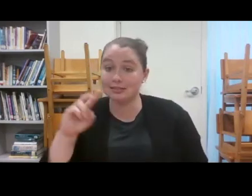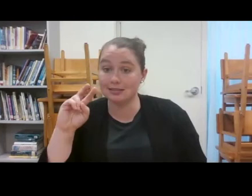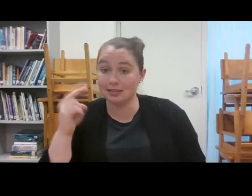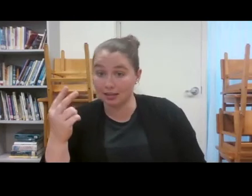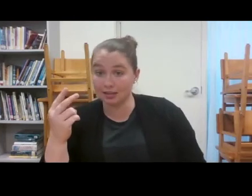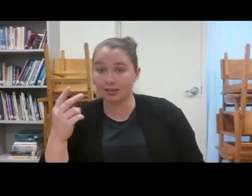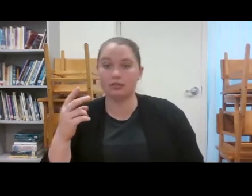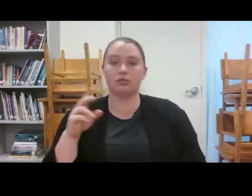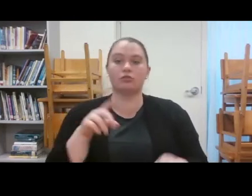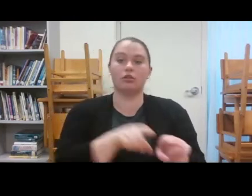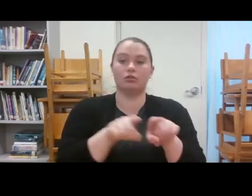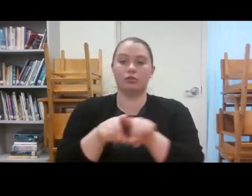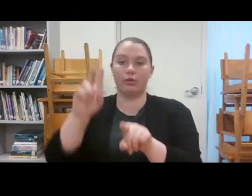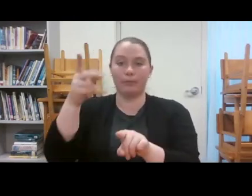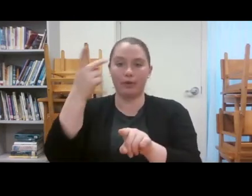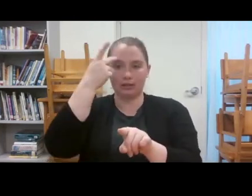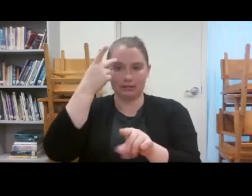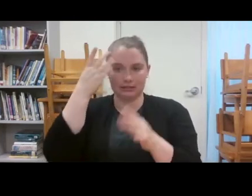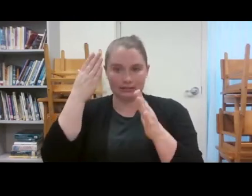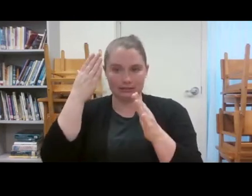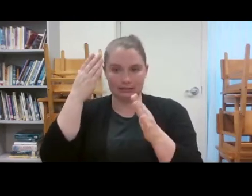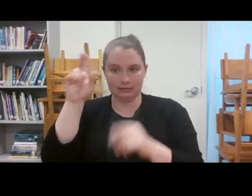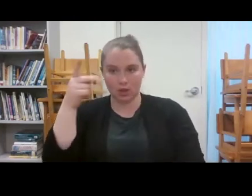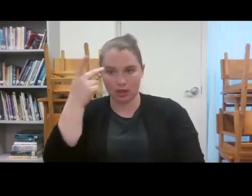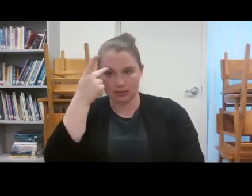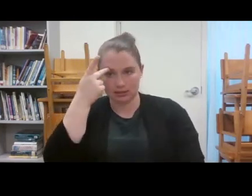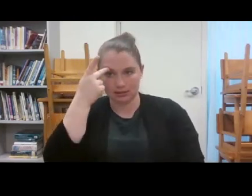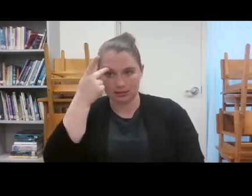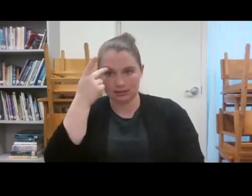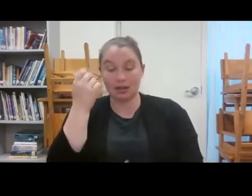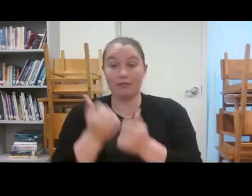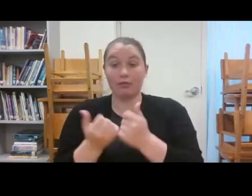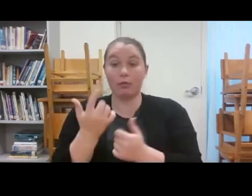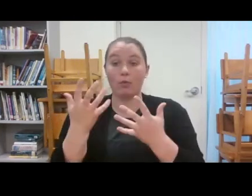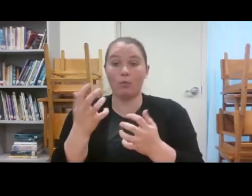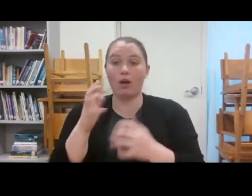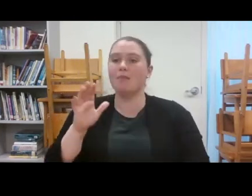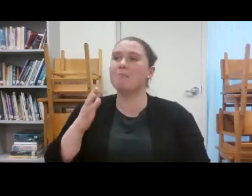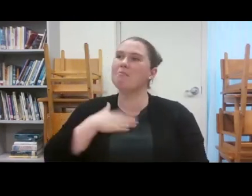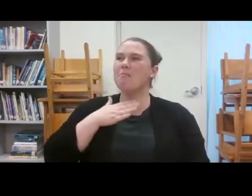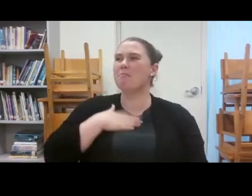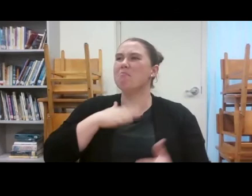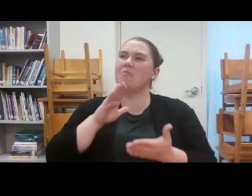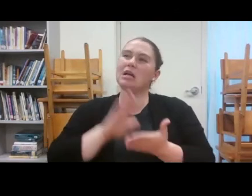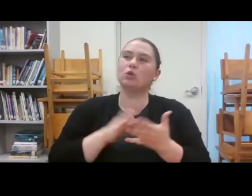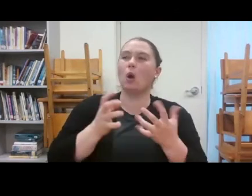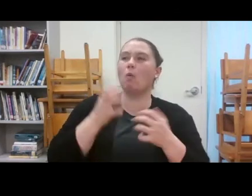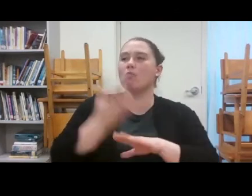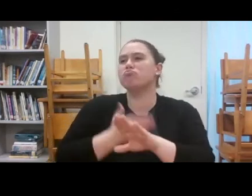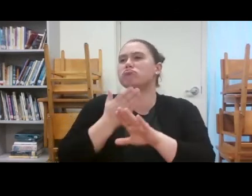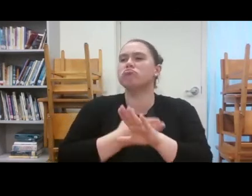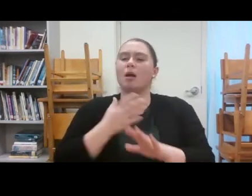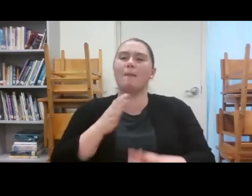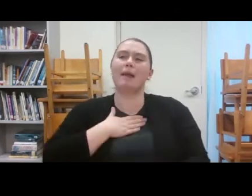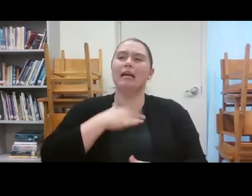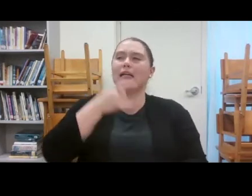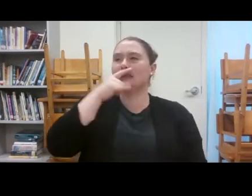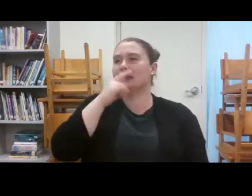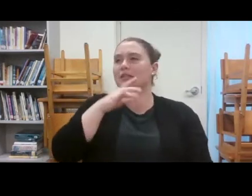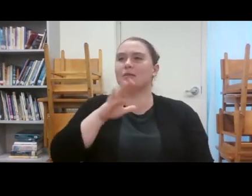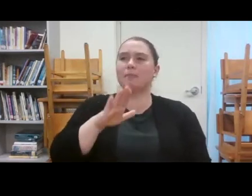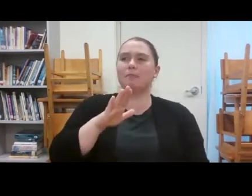the politics with the small p. Everybody's going to want their neighborhood school, their children's